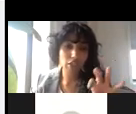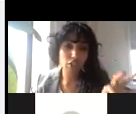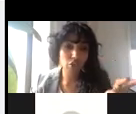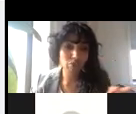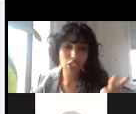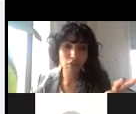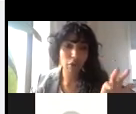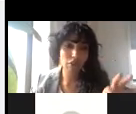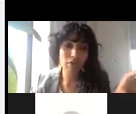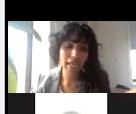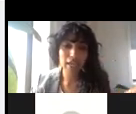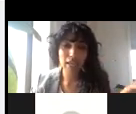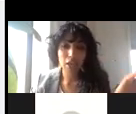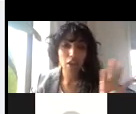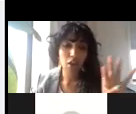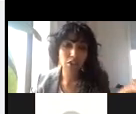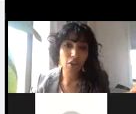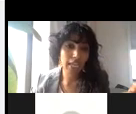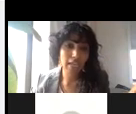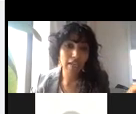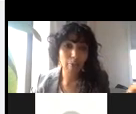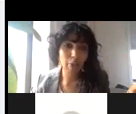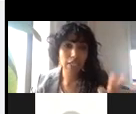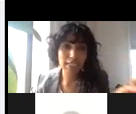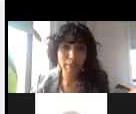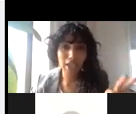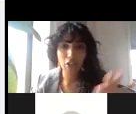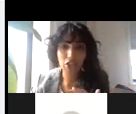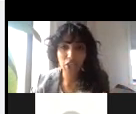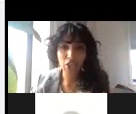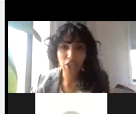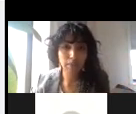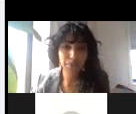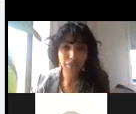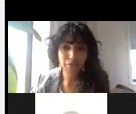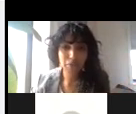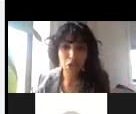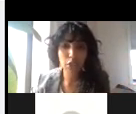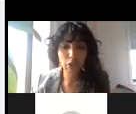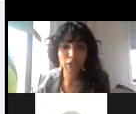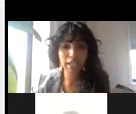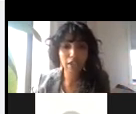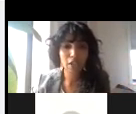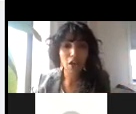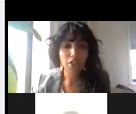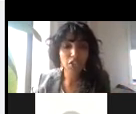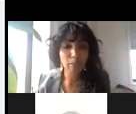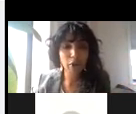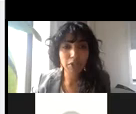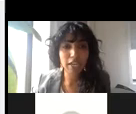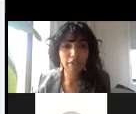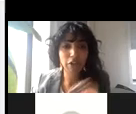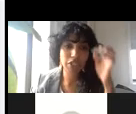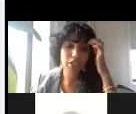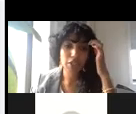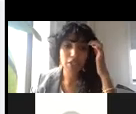screen on Zoom, just for folks who can't or can't participate on the Jamboard. So if you click on the Jamboard,